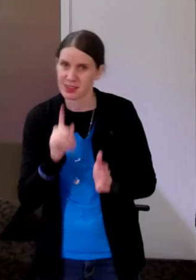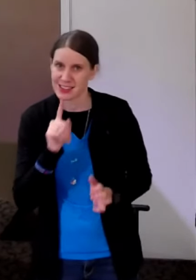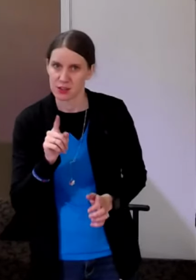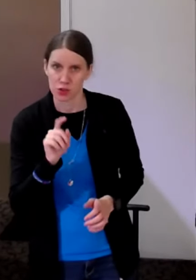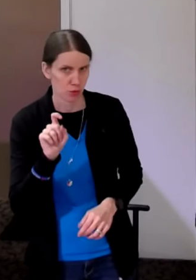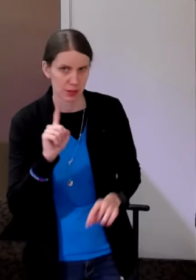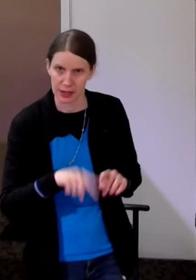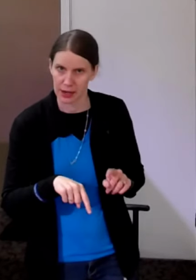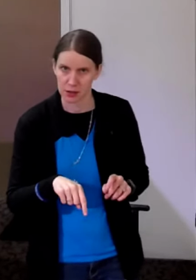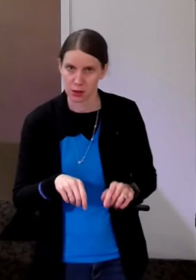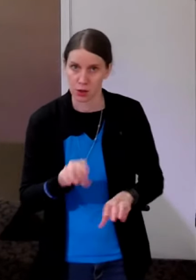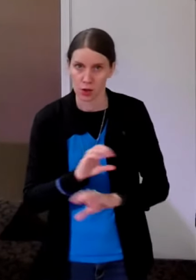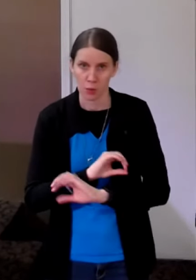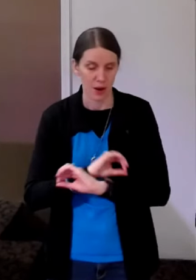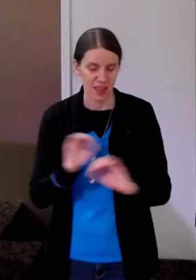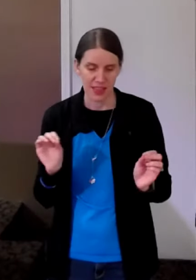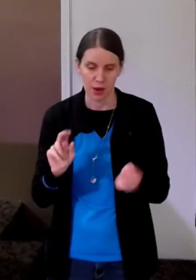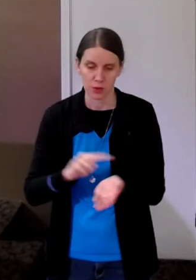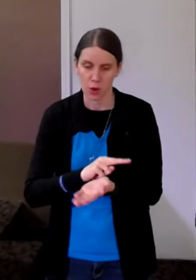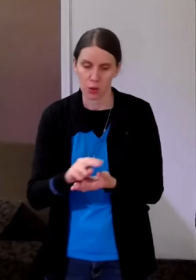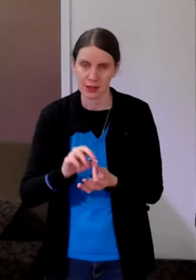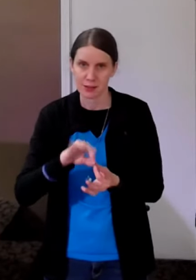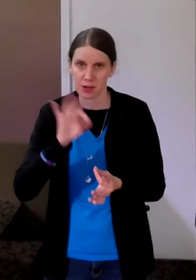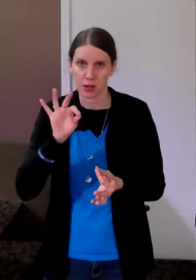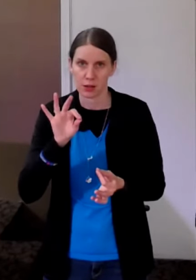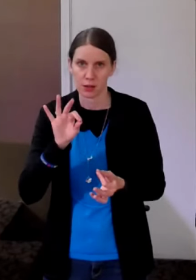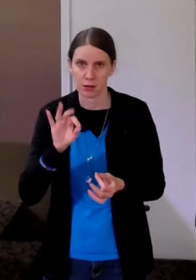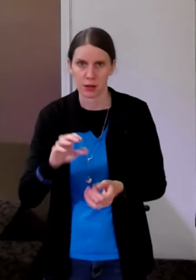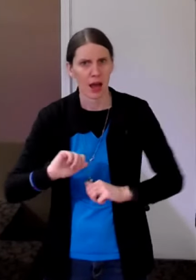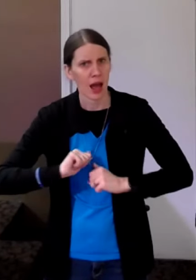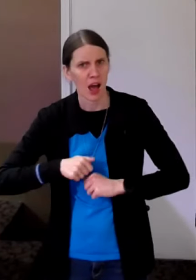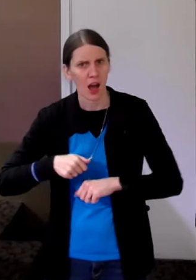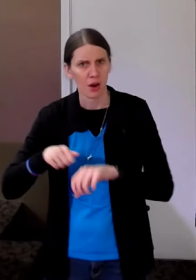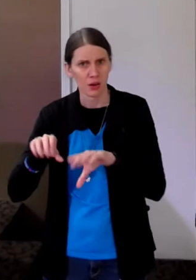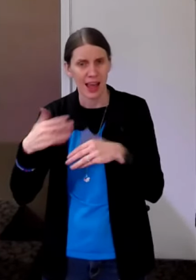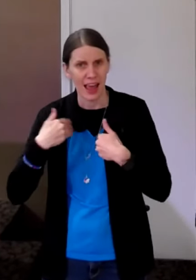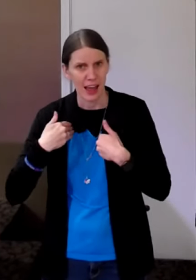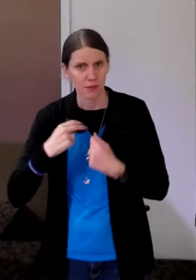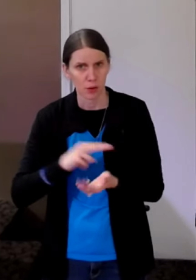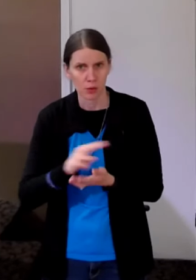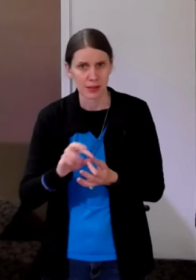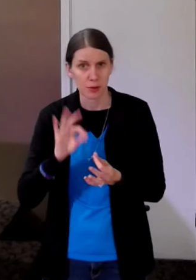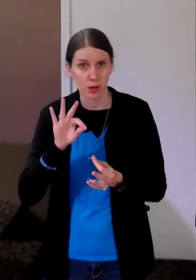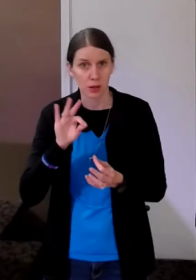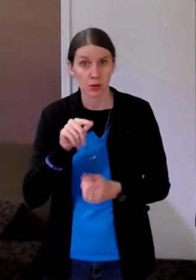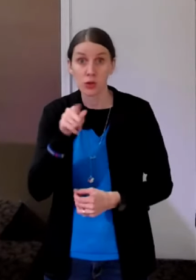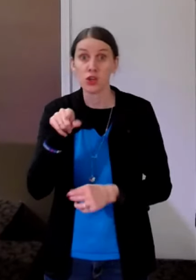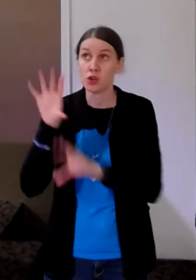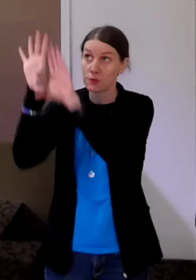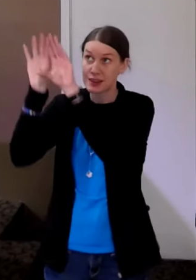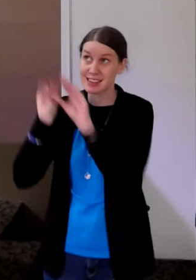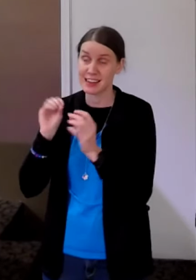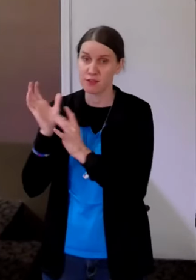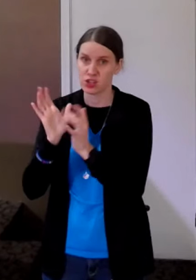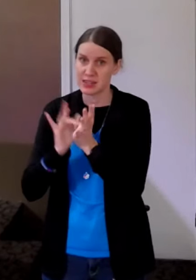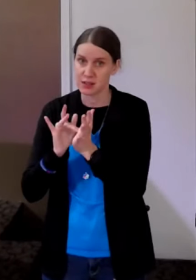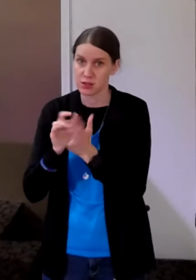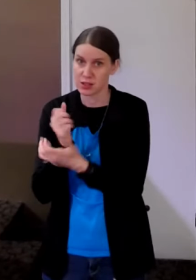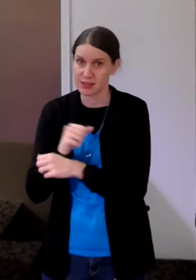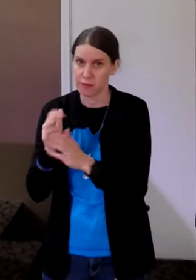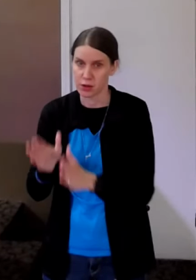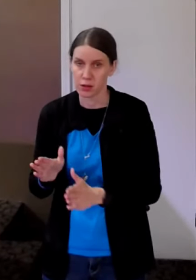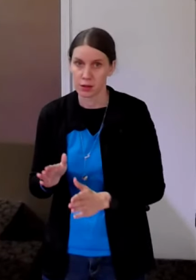can't without the Holy Spirit. You can't have the Holy Spirit without accepting Jesus Christ. Now, He may be calling to your